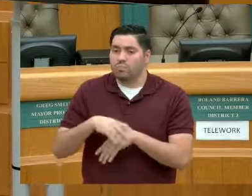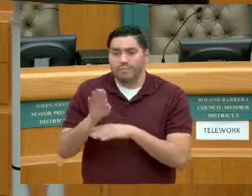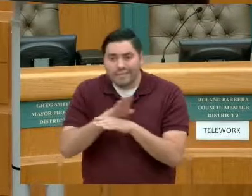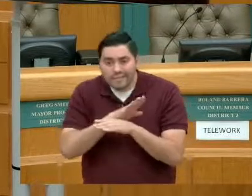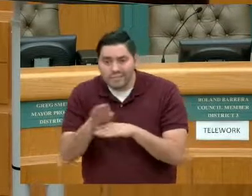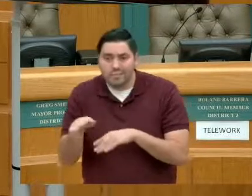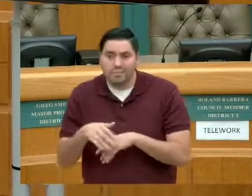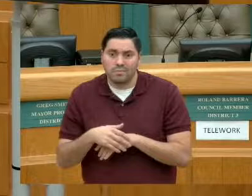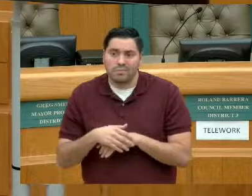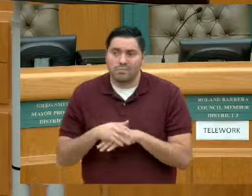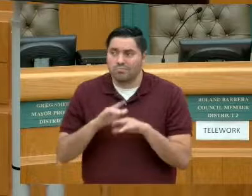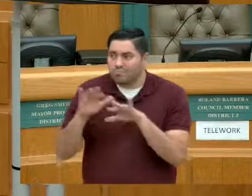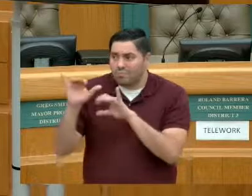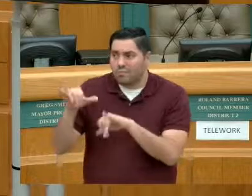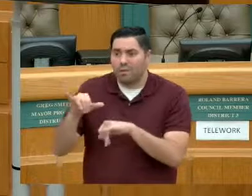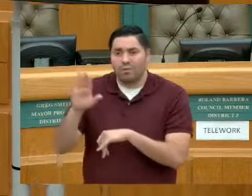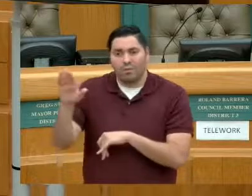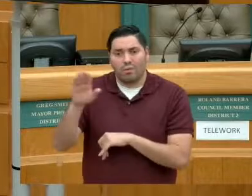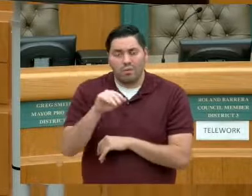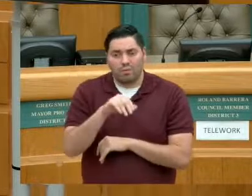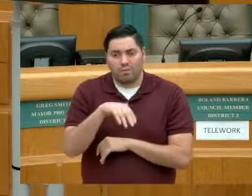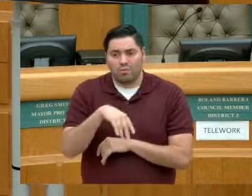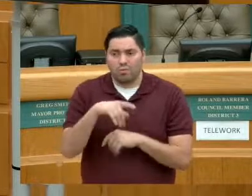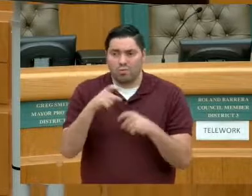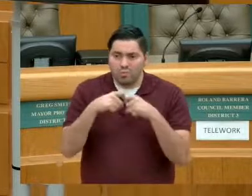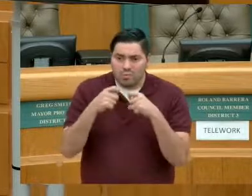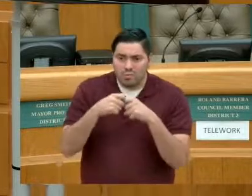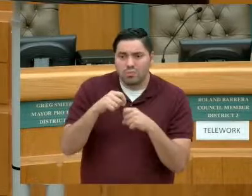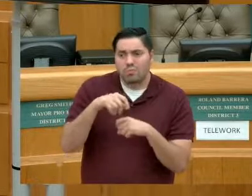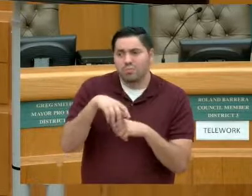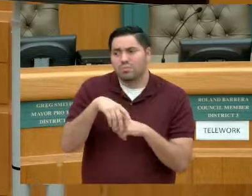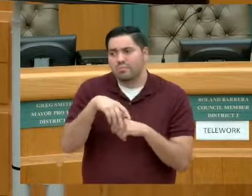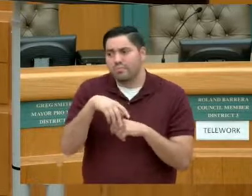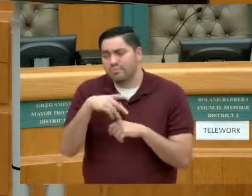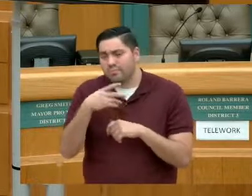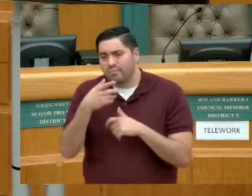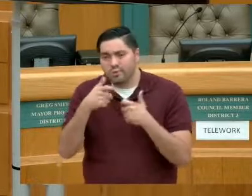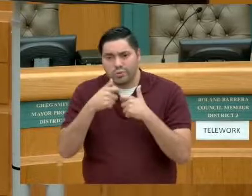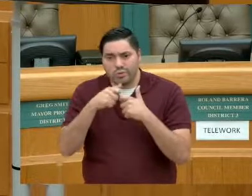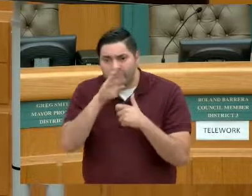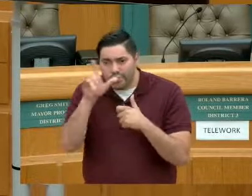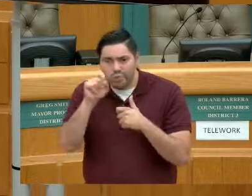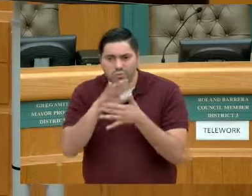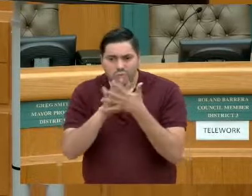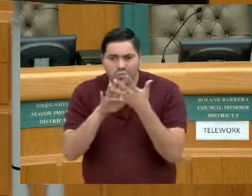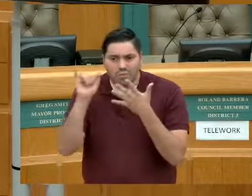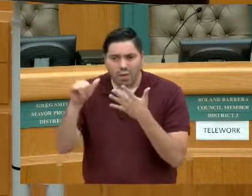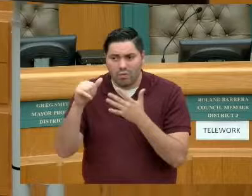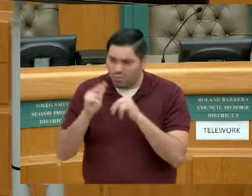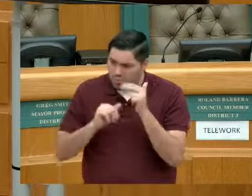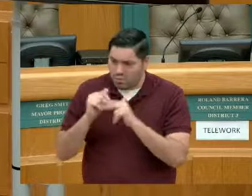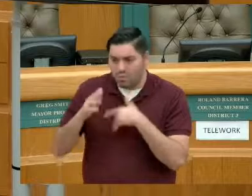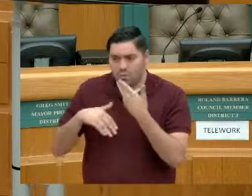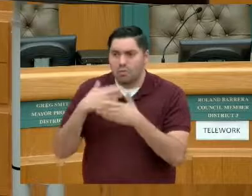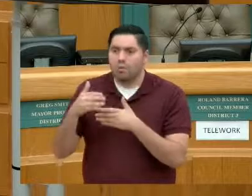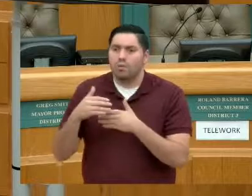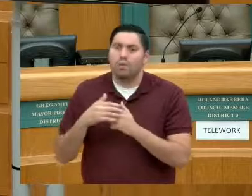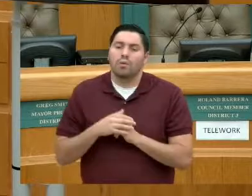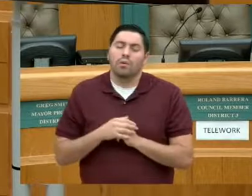their rent payments or utility payments, trying to keep their businesses up and running. We've collected on the